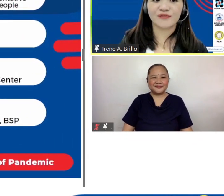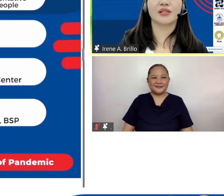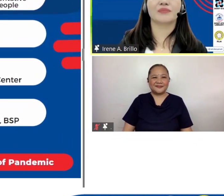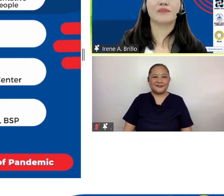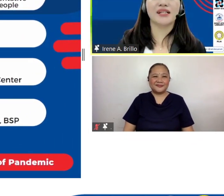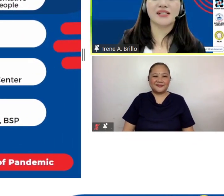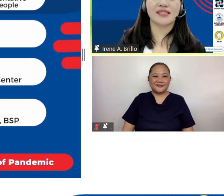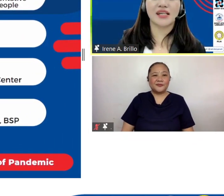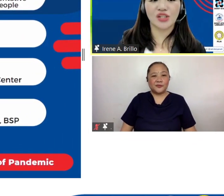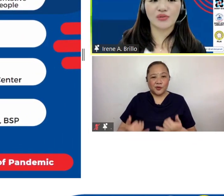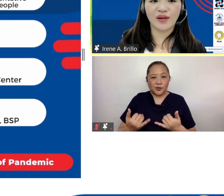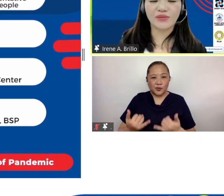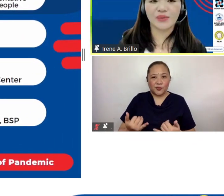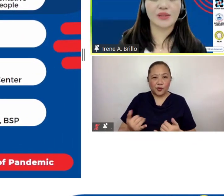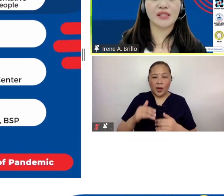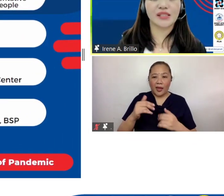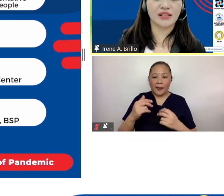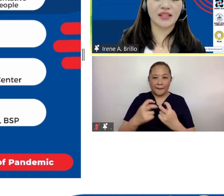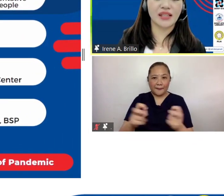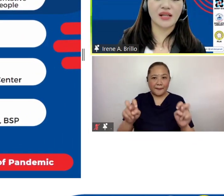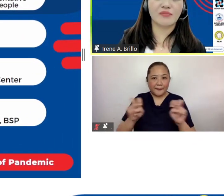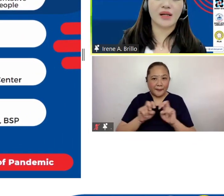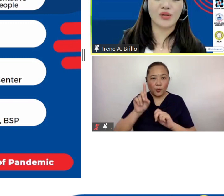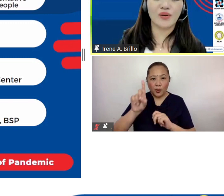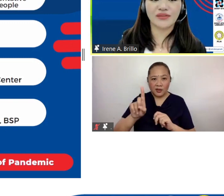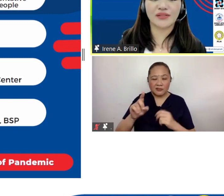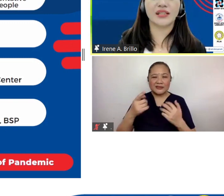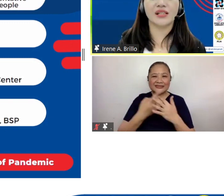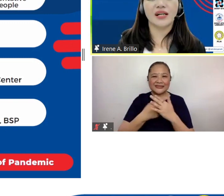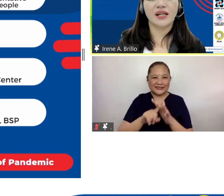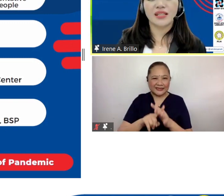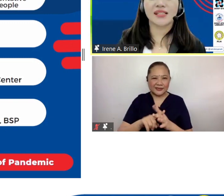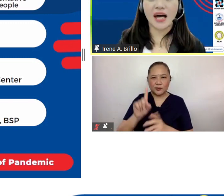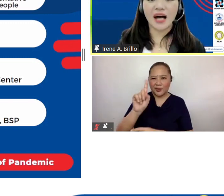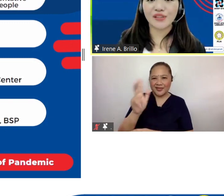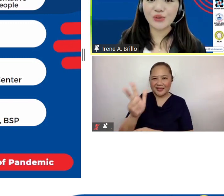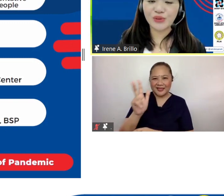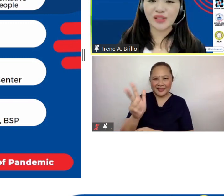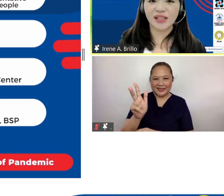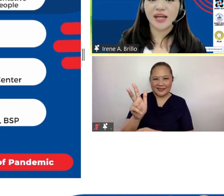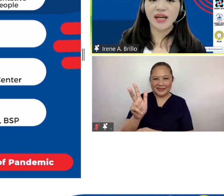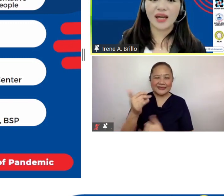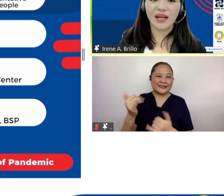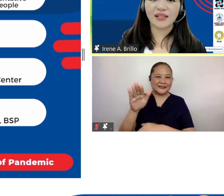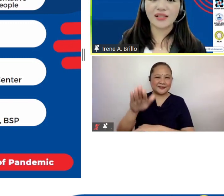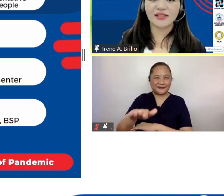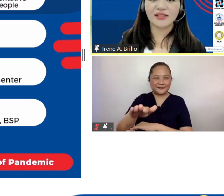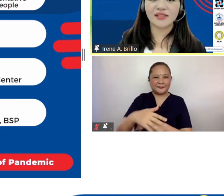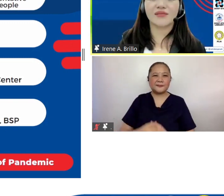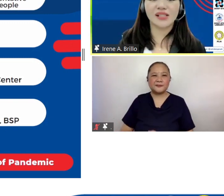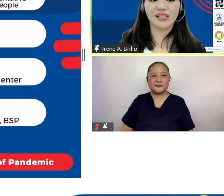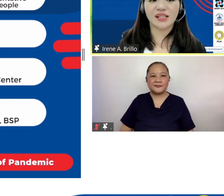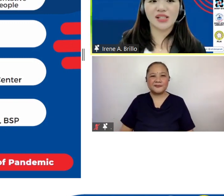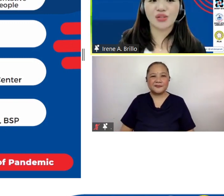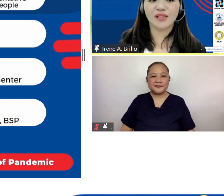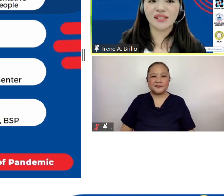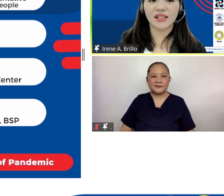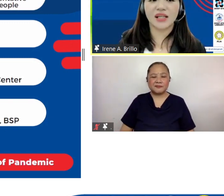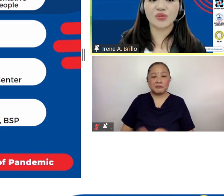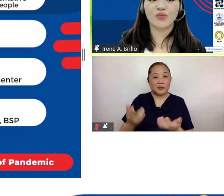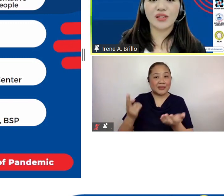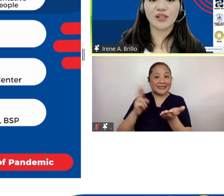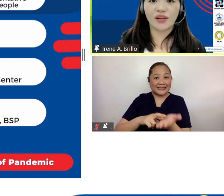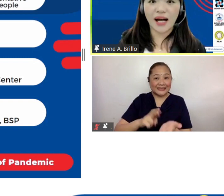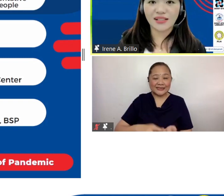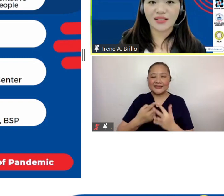So for plenary session 1, we will be starting by 1:30 this afternoon. And the registration will start